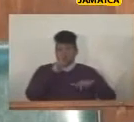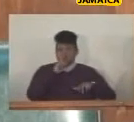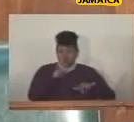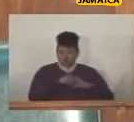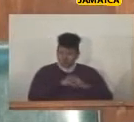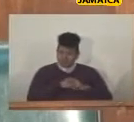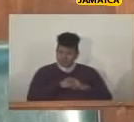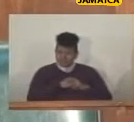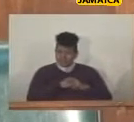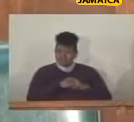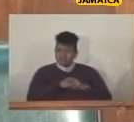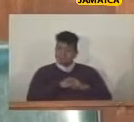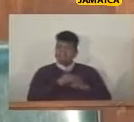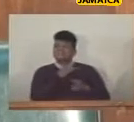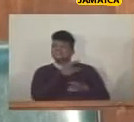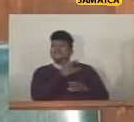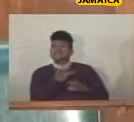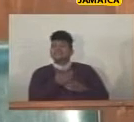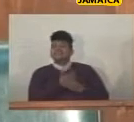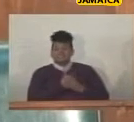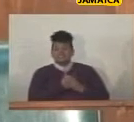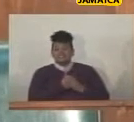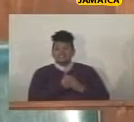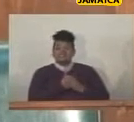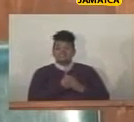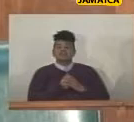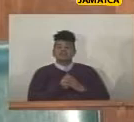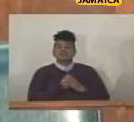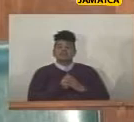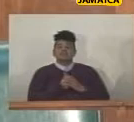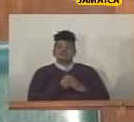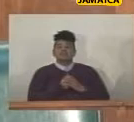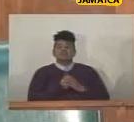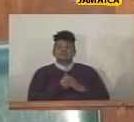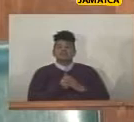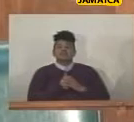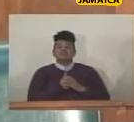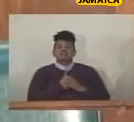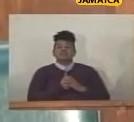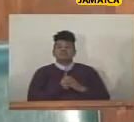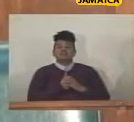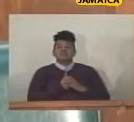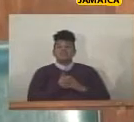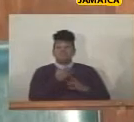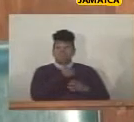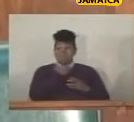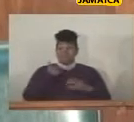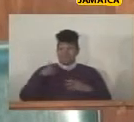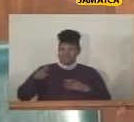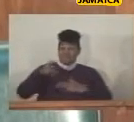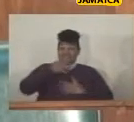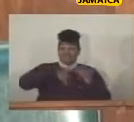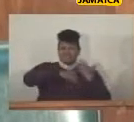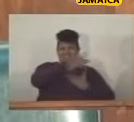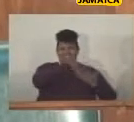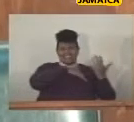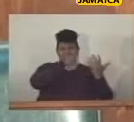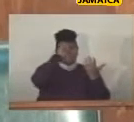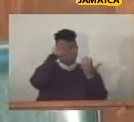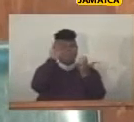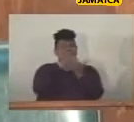the tendency is that the members of the society